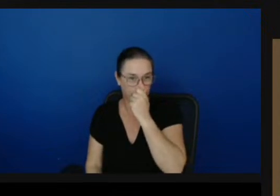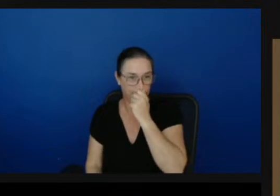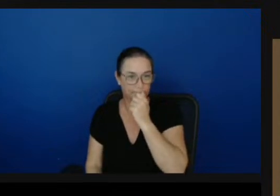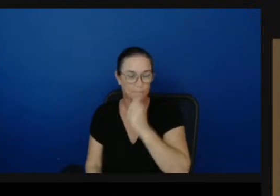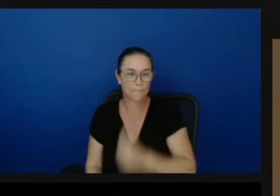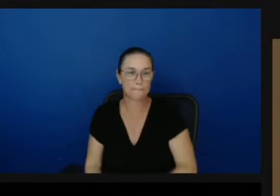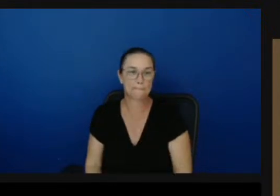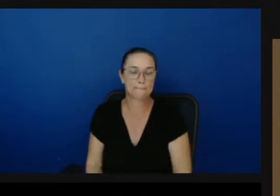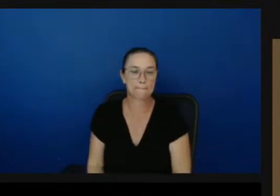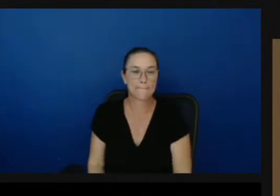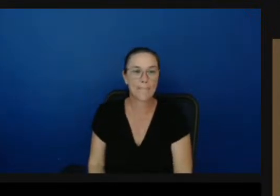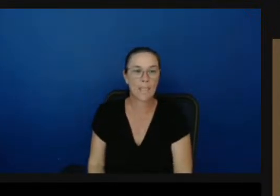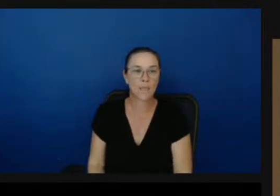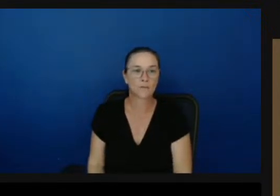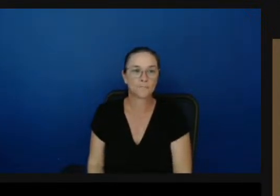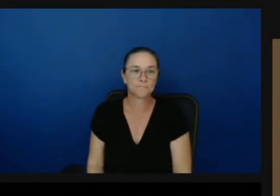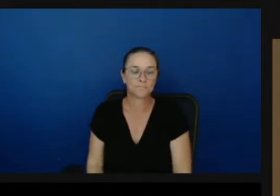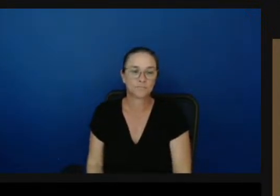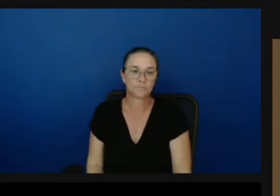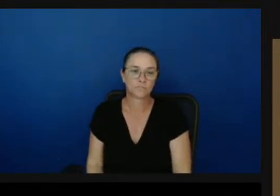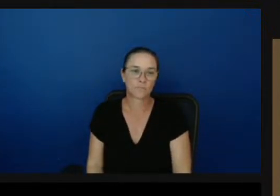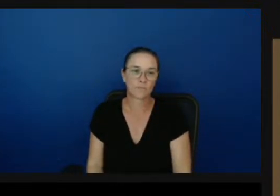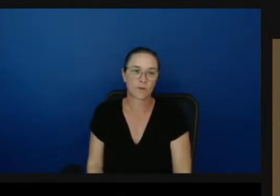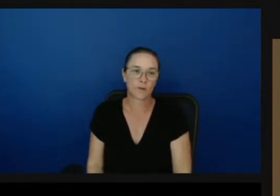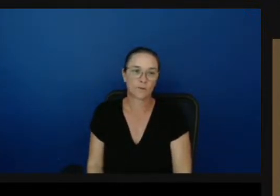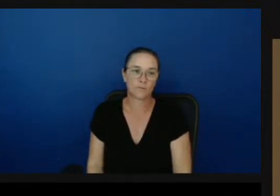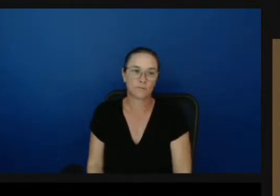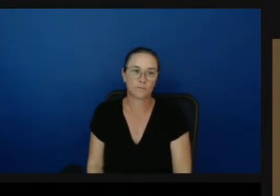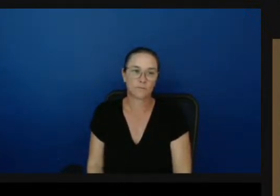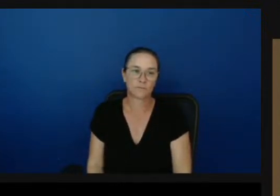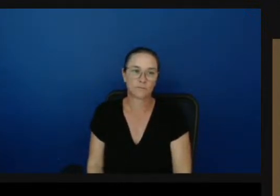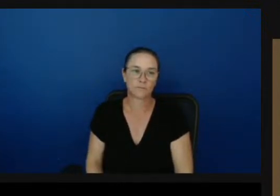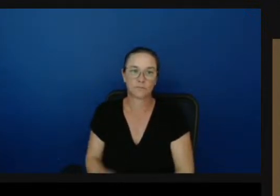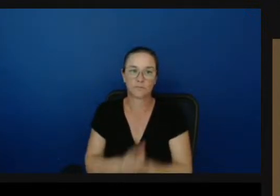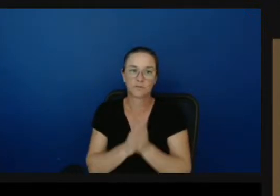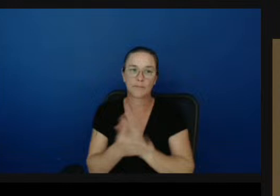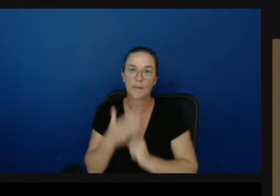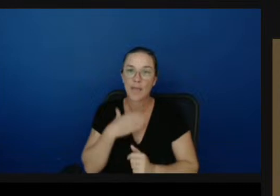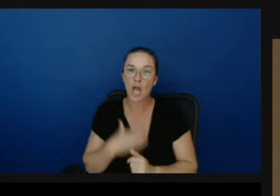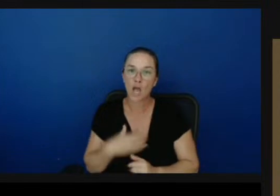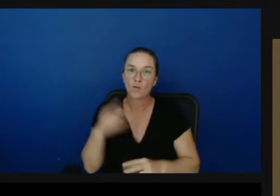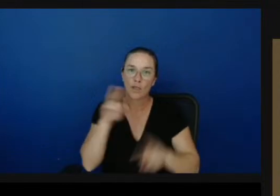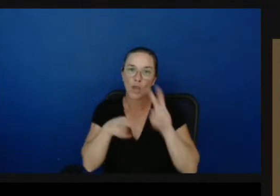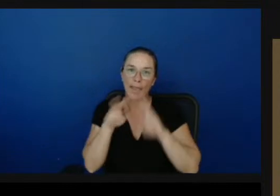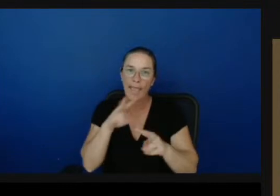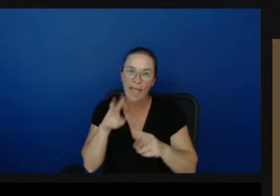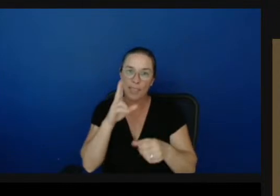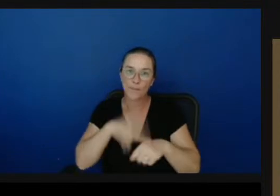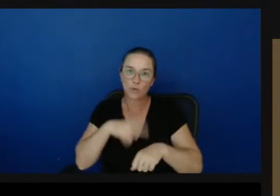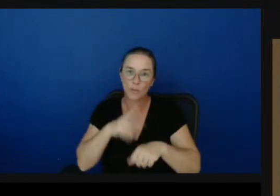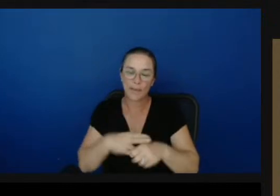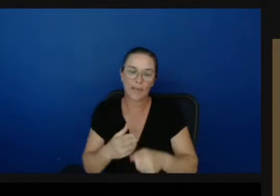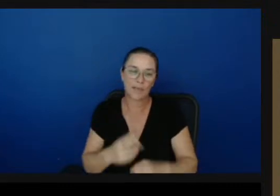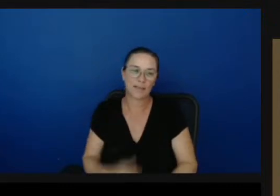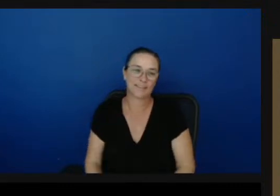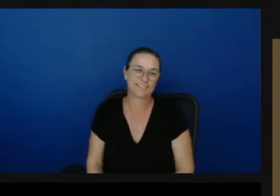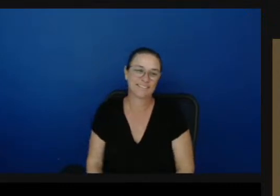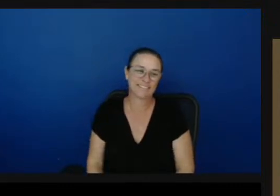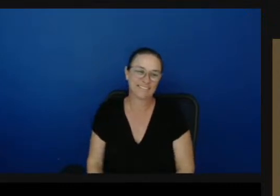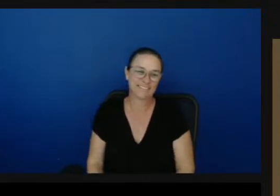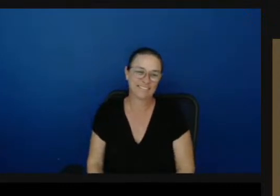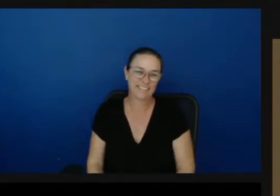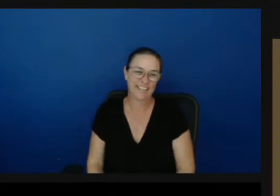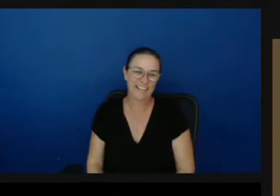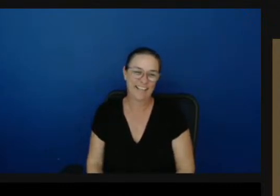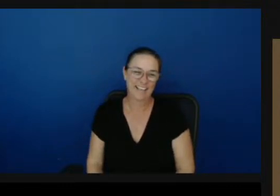guess. All right. I'm getting hungry looking at the spam musubi in the background there the whole time. Yeah, but... actually. No, it's fine.